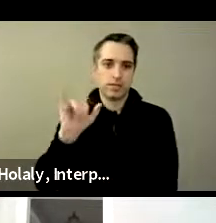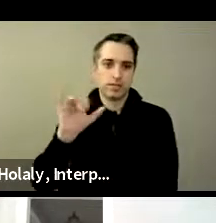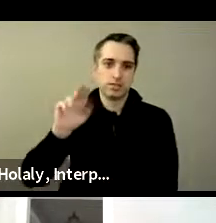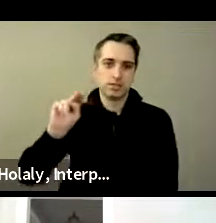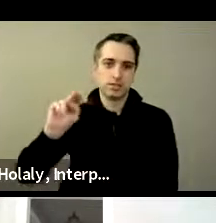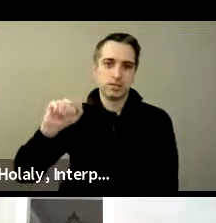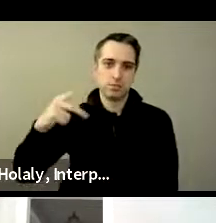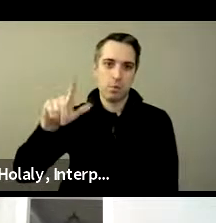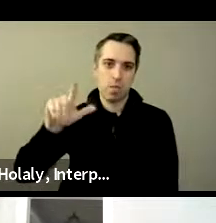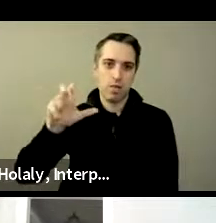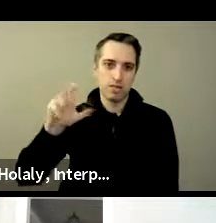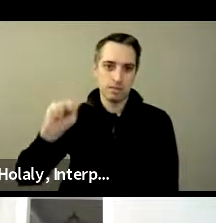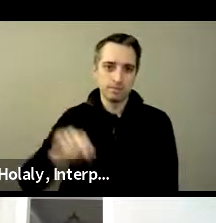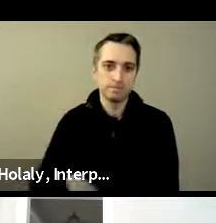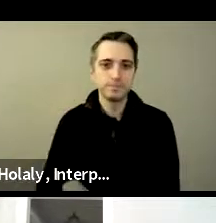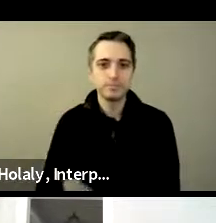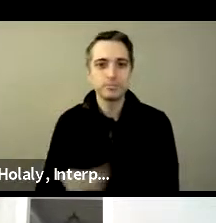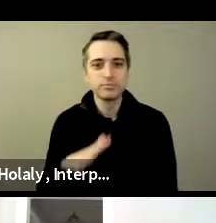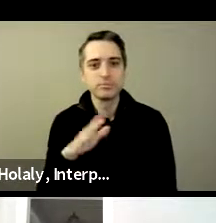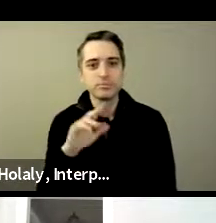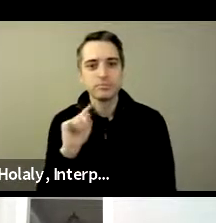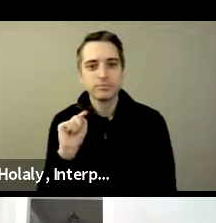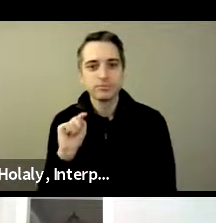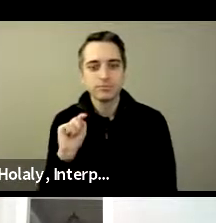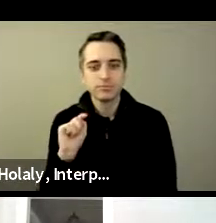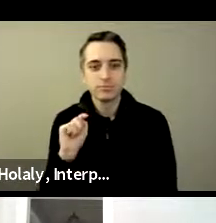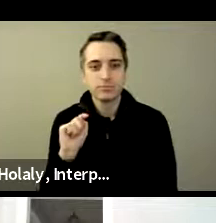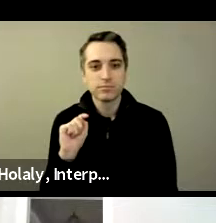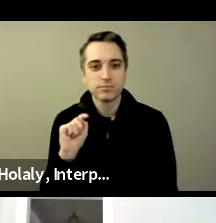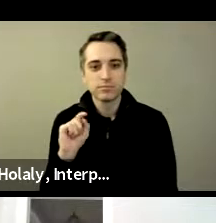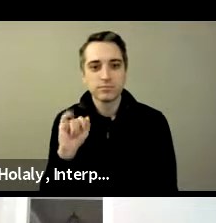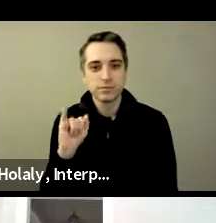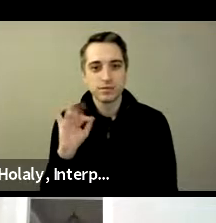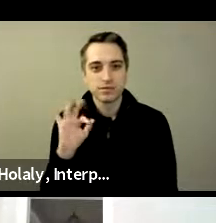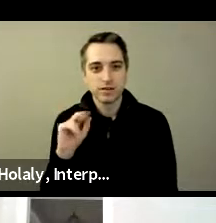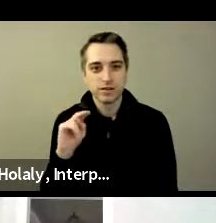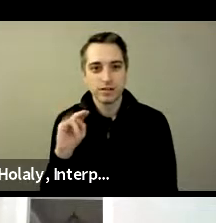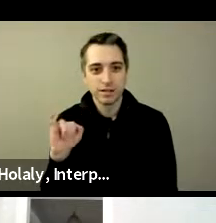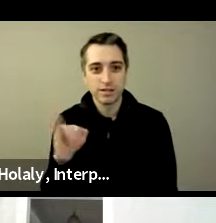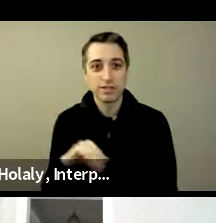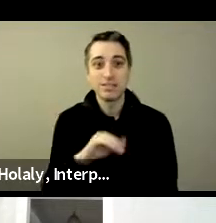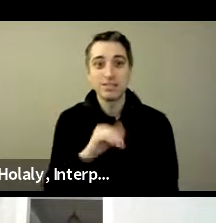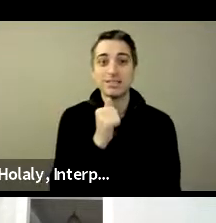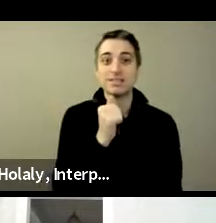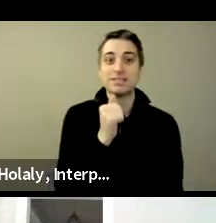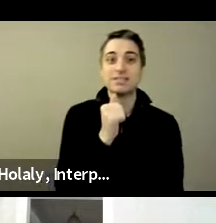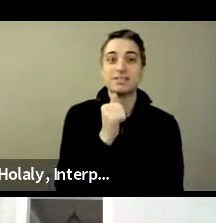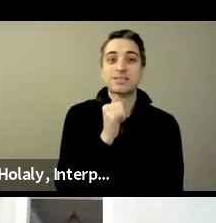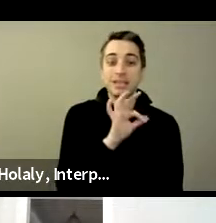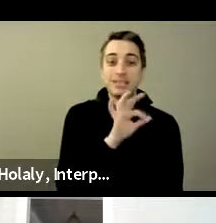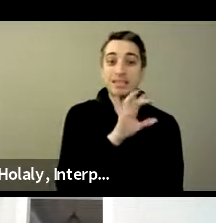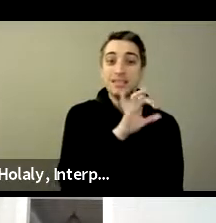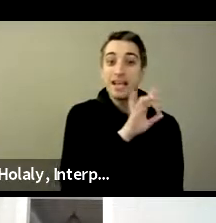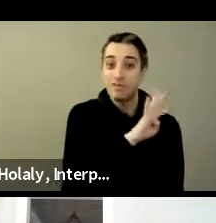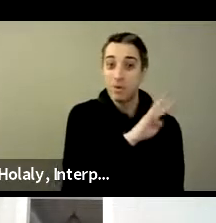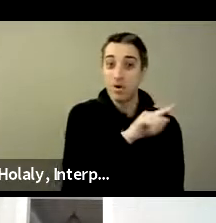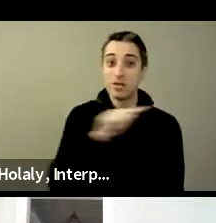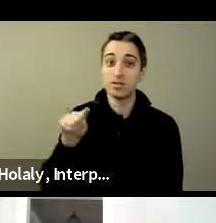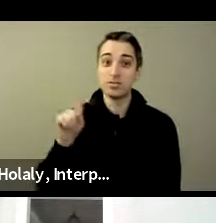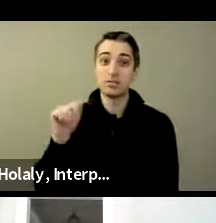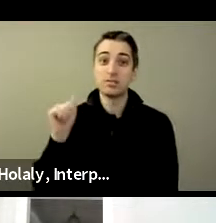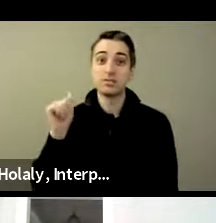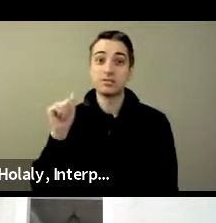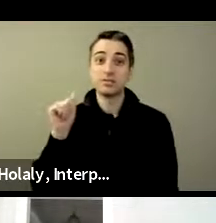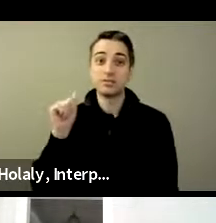Thank you, Commissioner. Thank you, Commissioner Combs. And it was 1984 to 1991 that he served on the Michigan Civil Rights